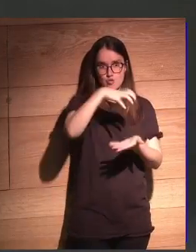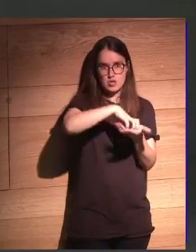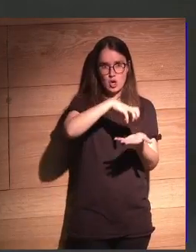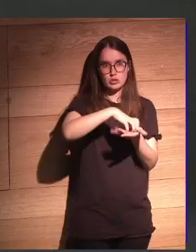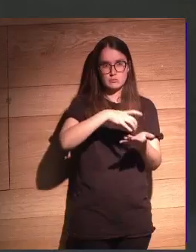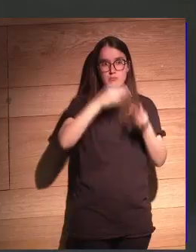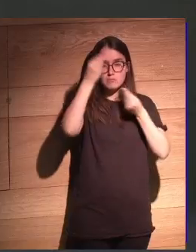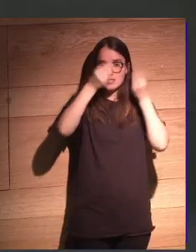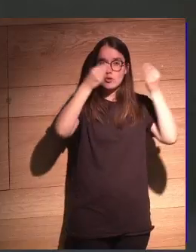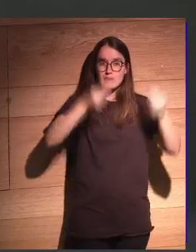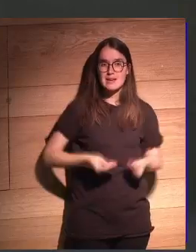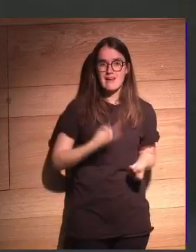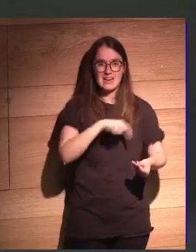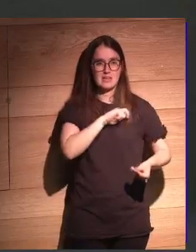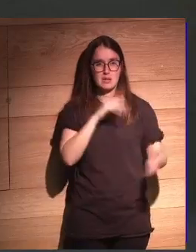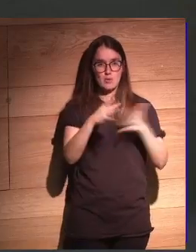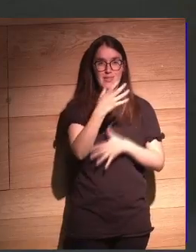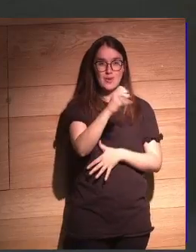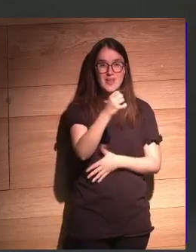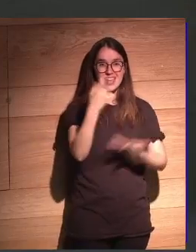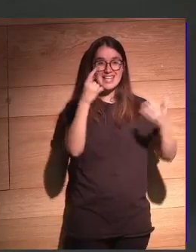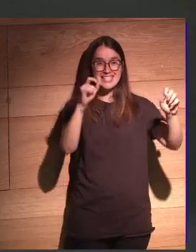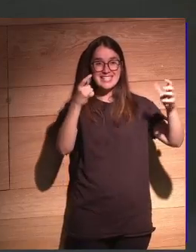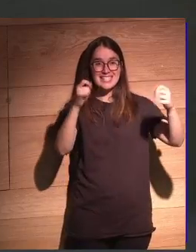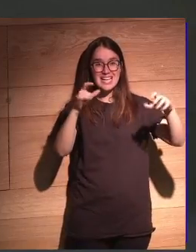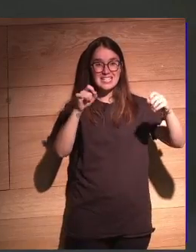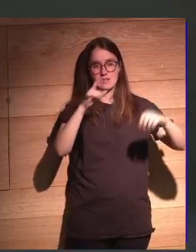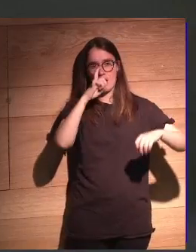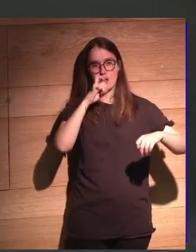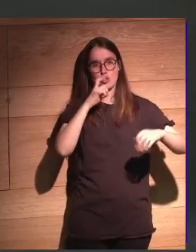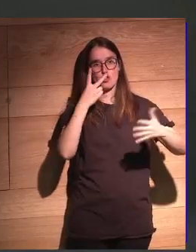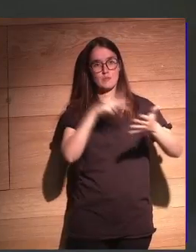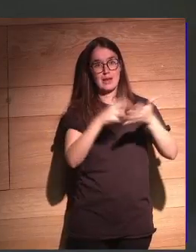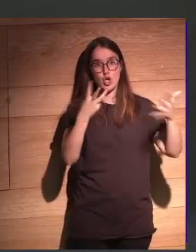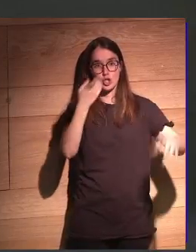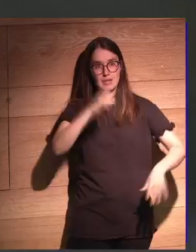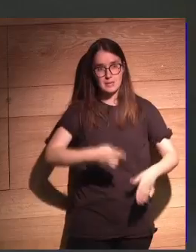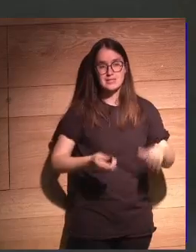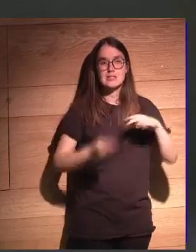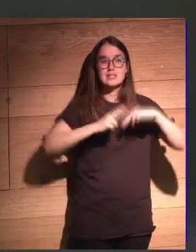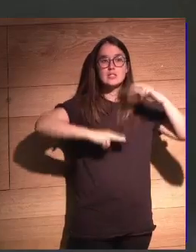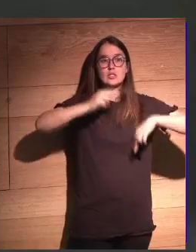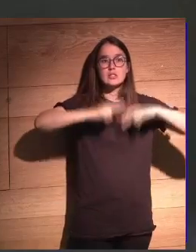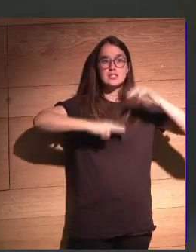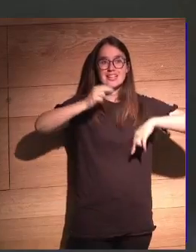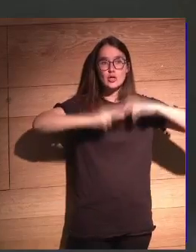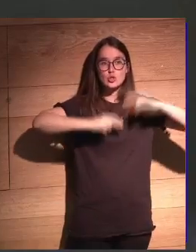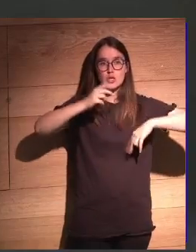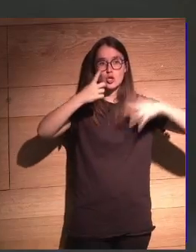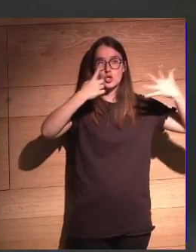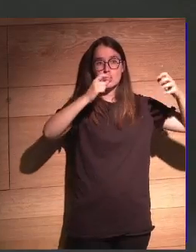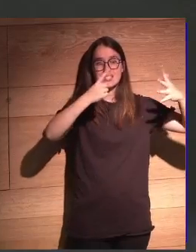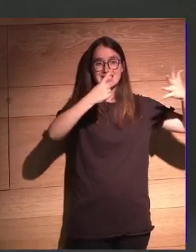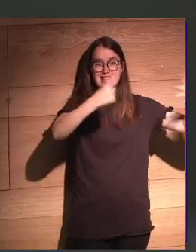in Germany every year. In Spain, in the 50s and the 60s last century, and